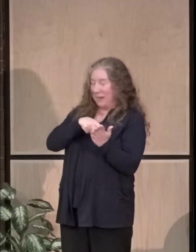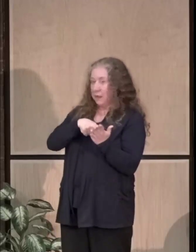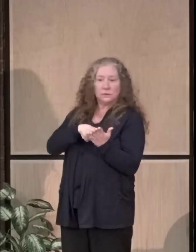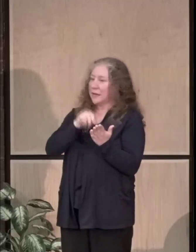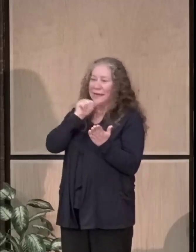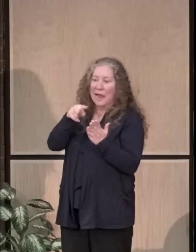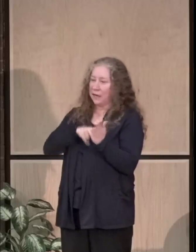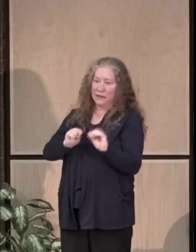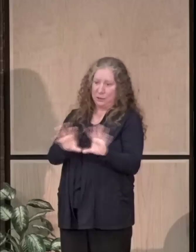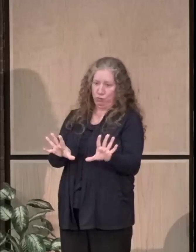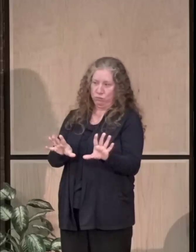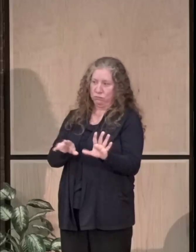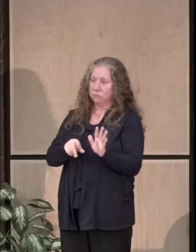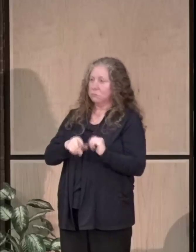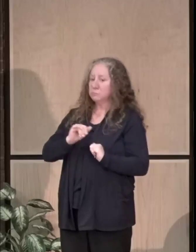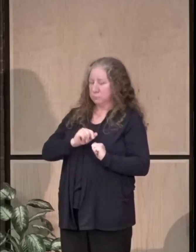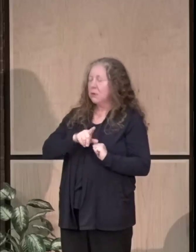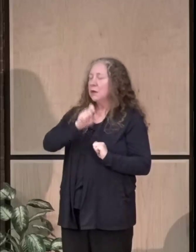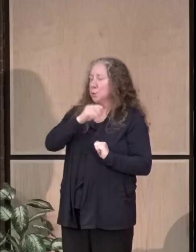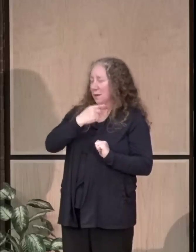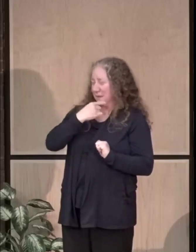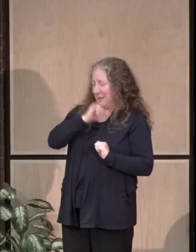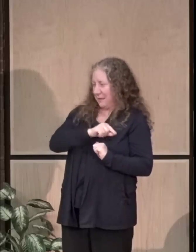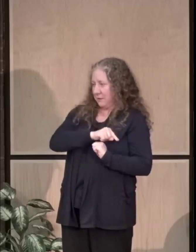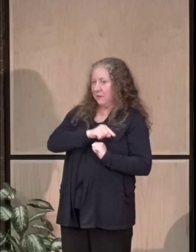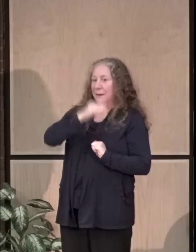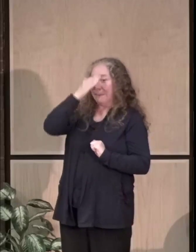remembered calling Card and explaining that because of his